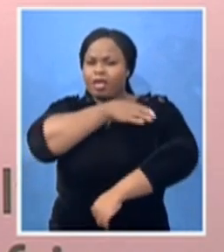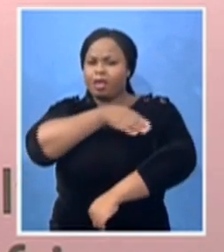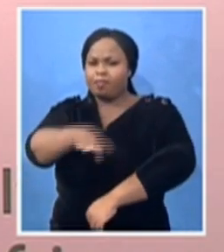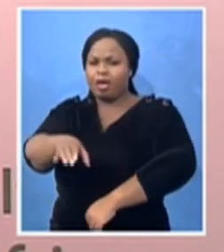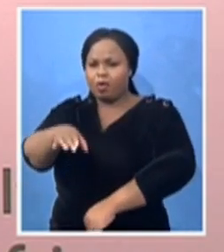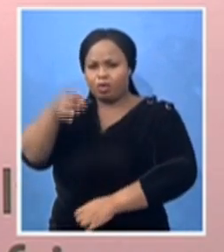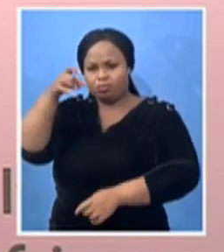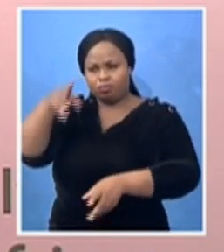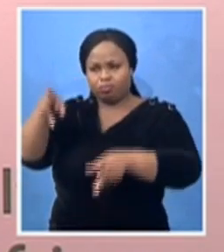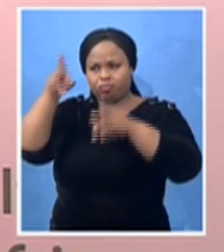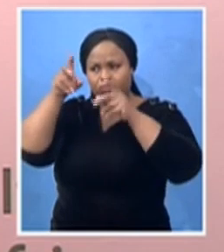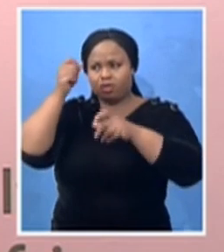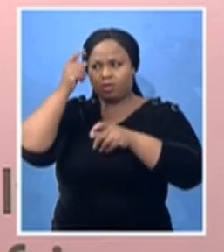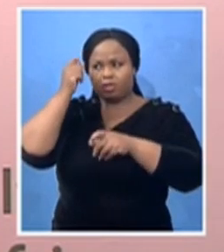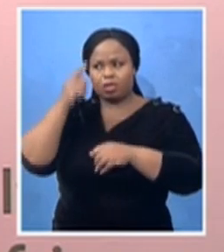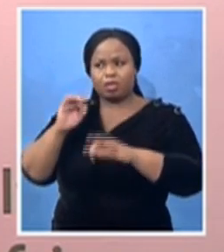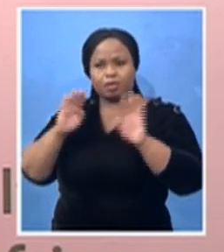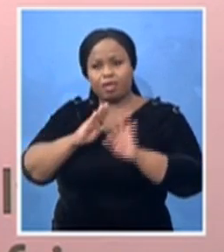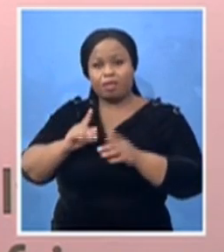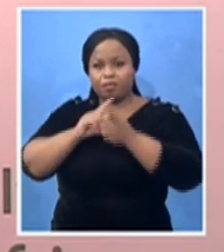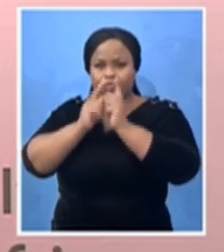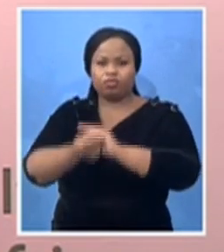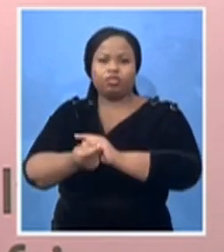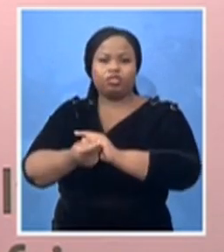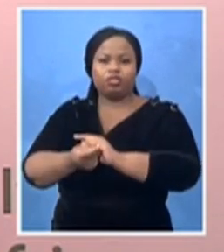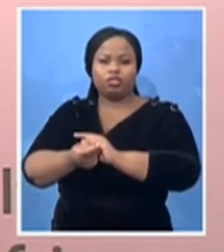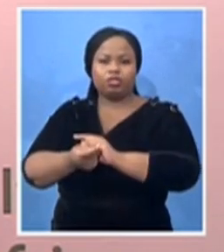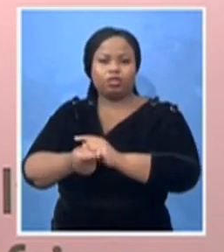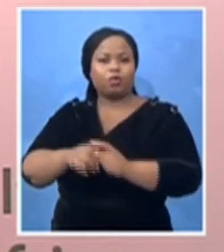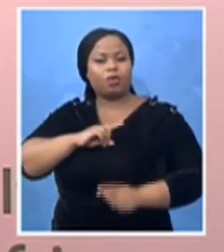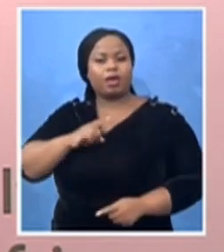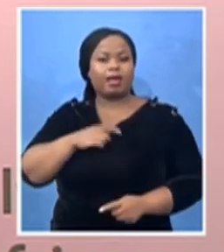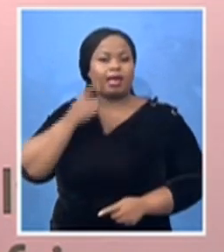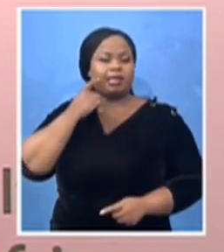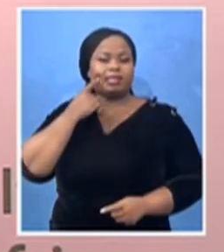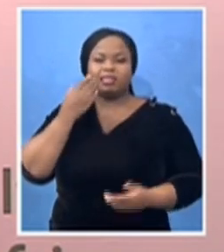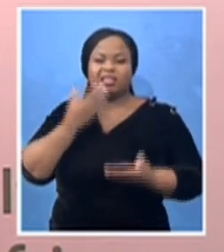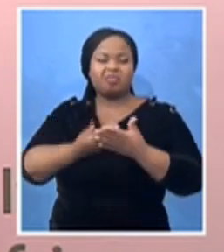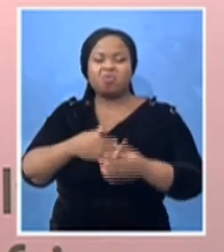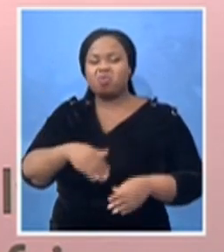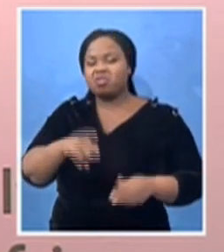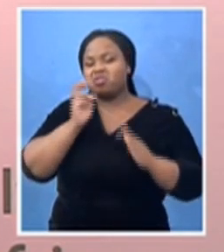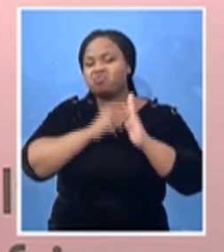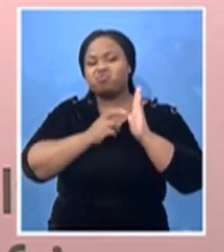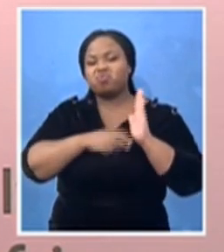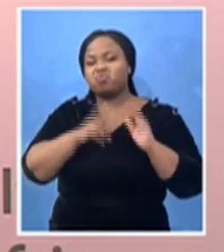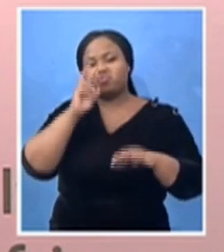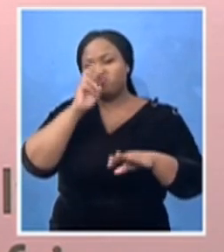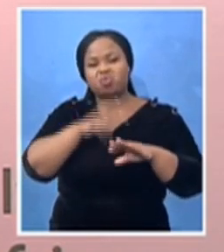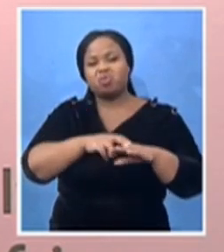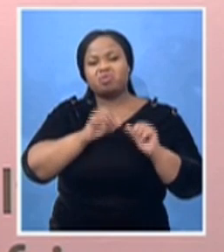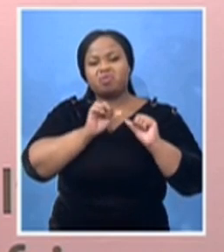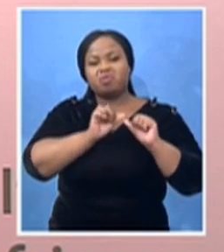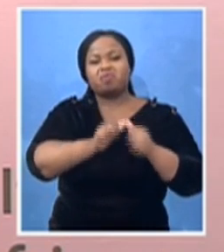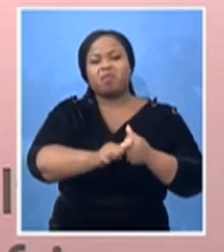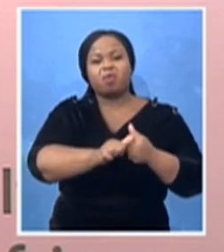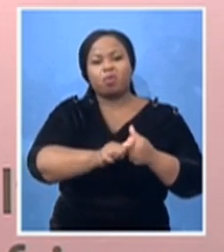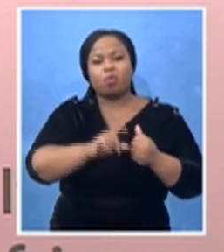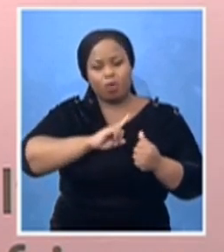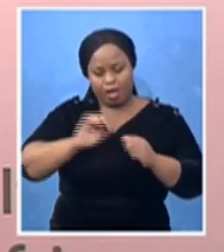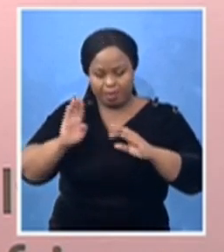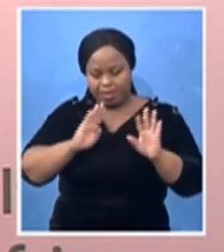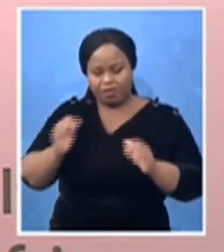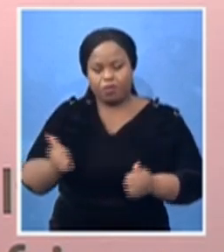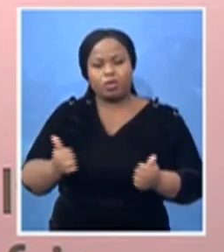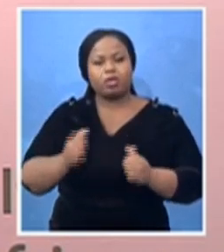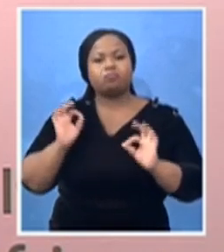such a way that there is no rule that is necessary. And of course, we must thank South Africans for the extent to